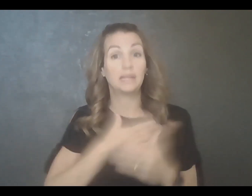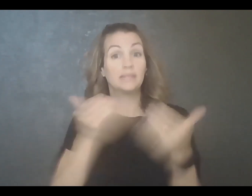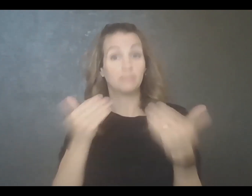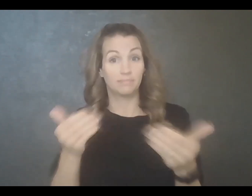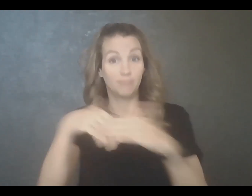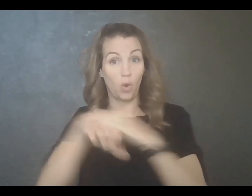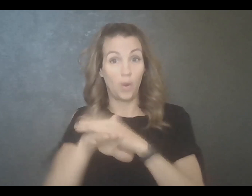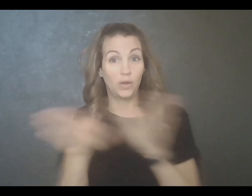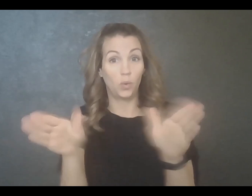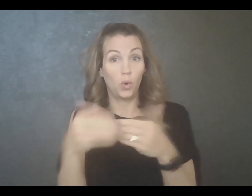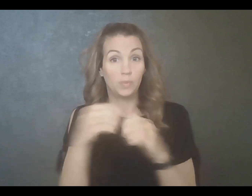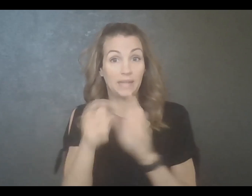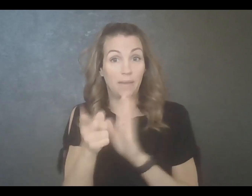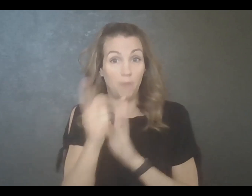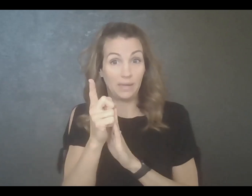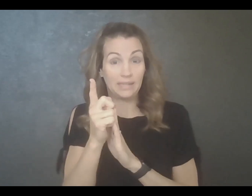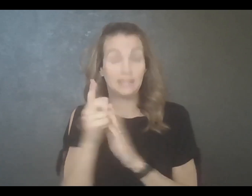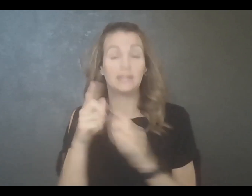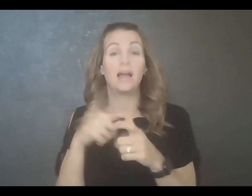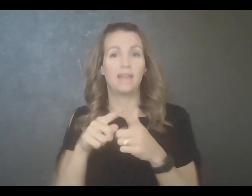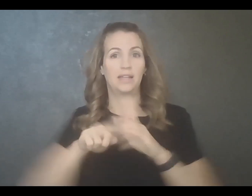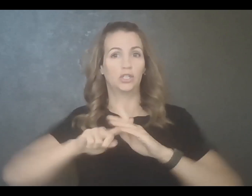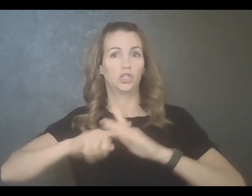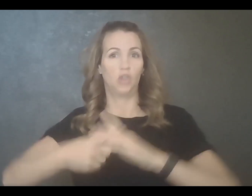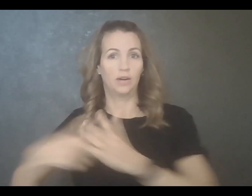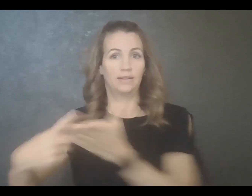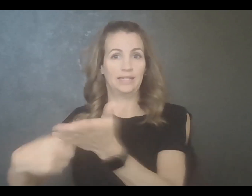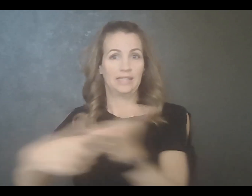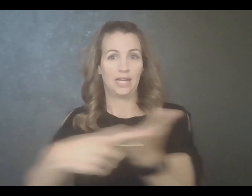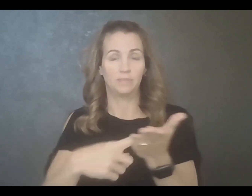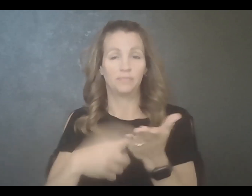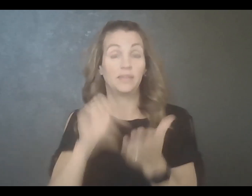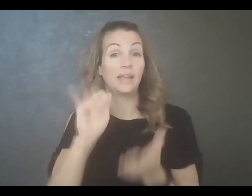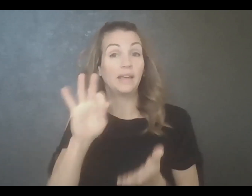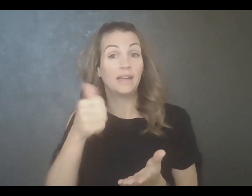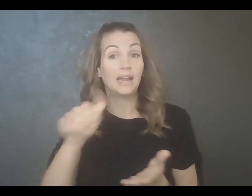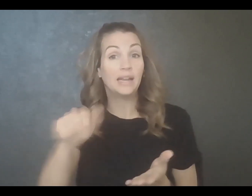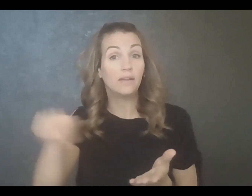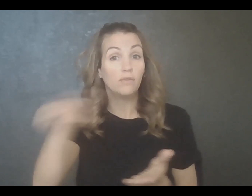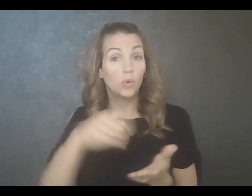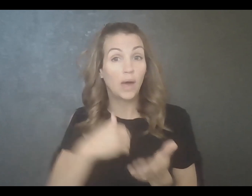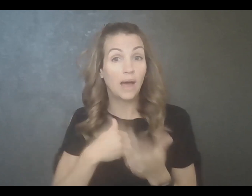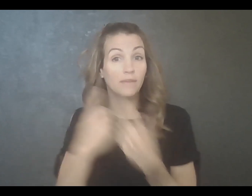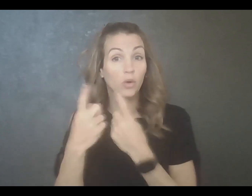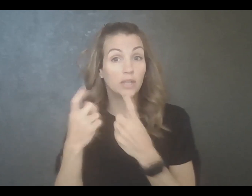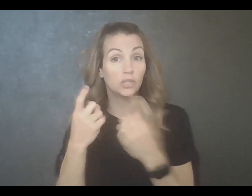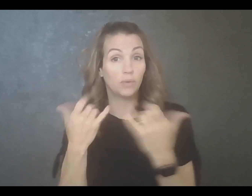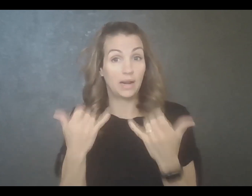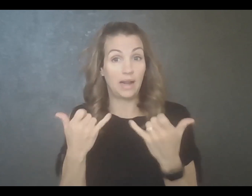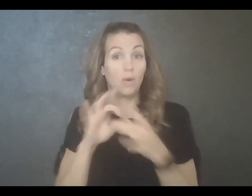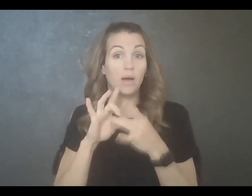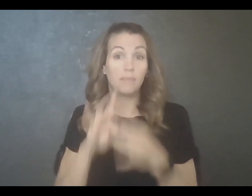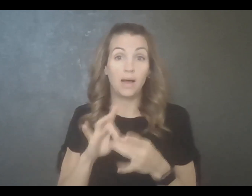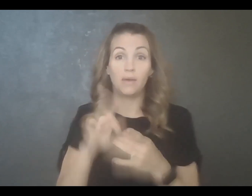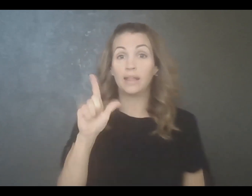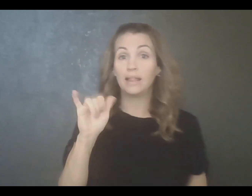just a moment and go ahead and start those discussion questions. Now, if any of you has a question right now about the link or anything,